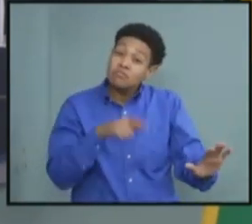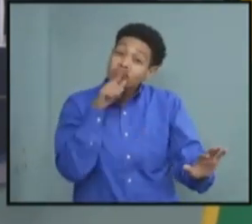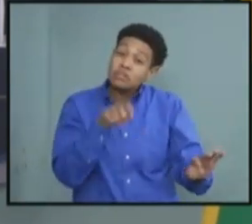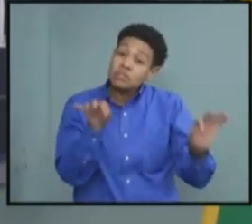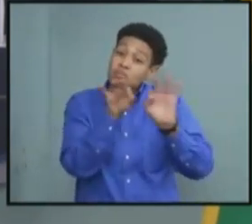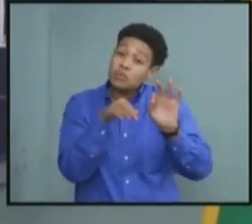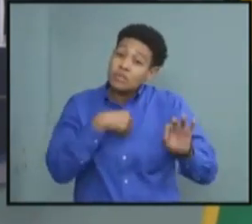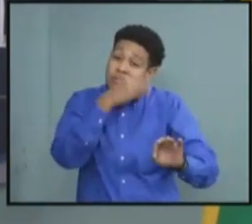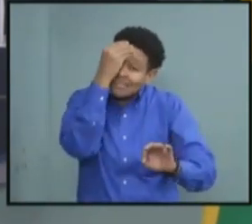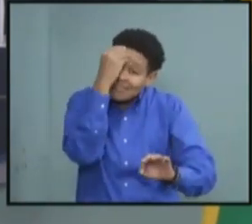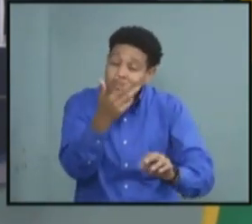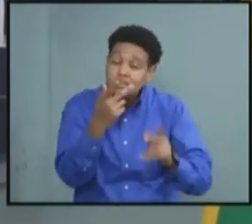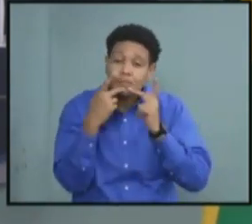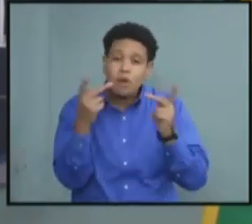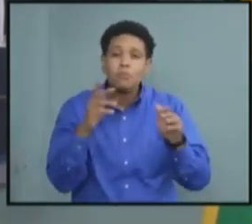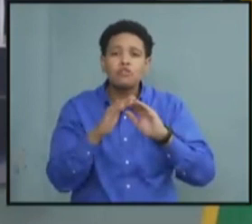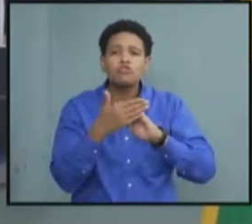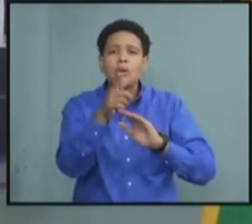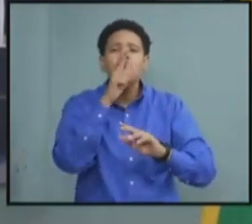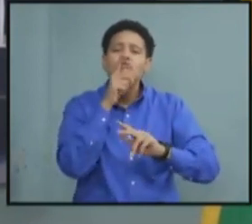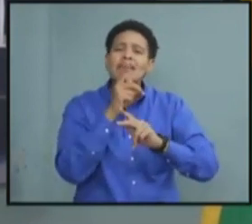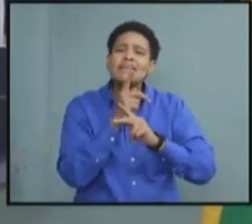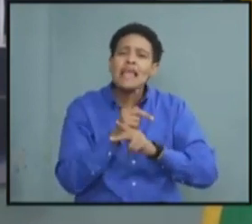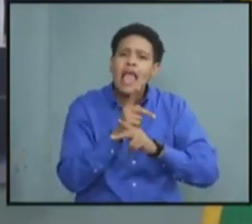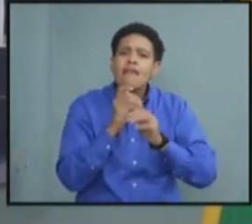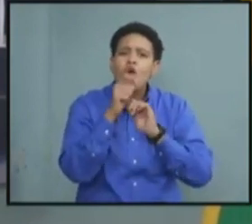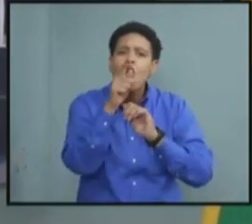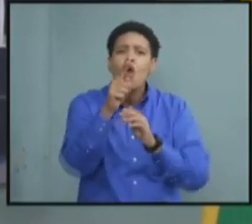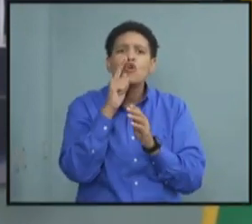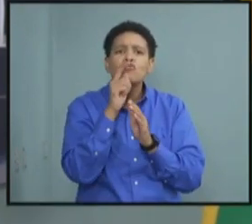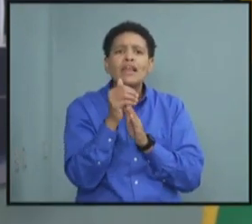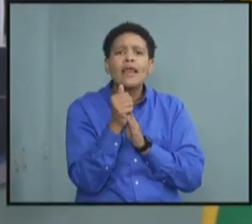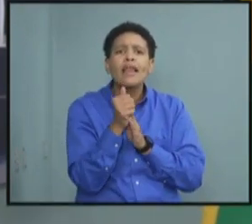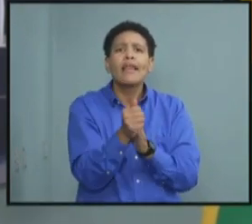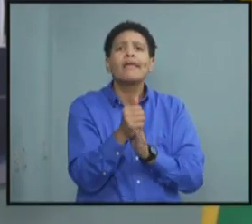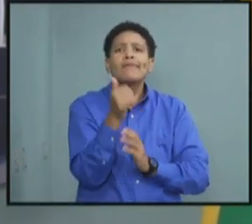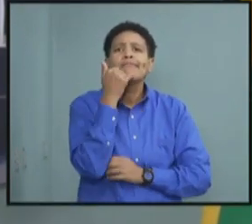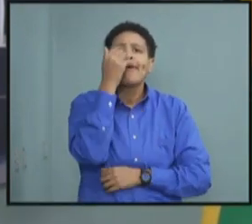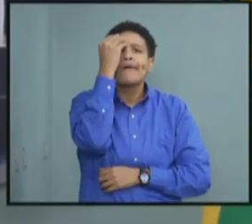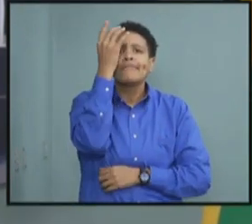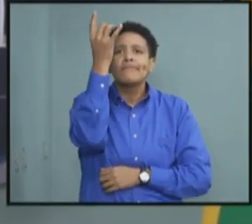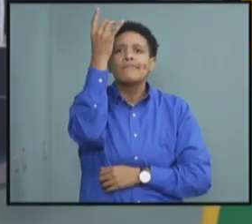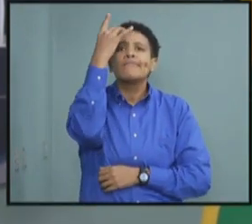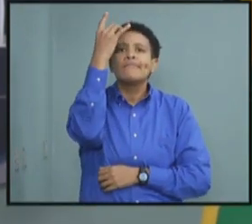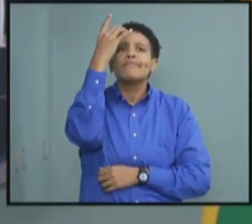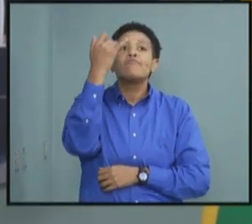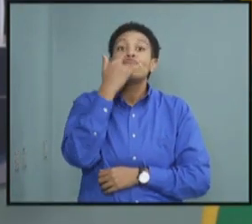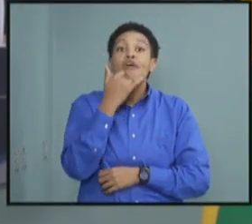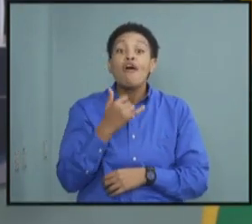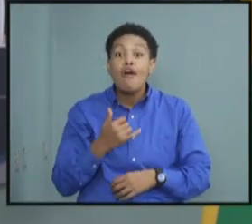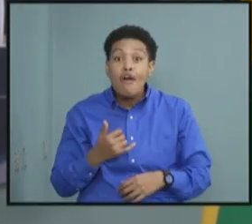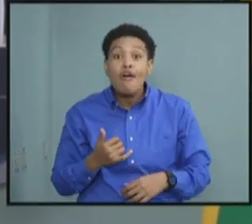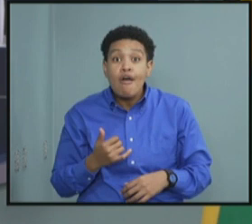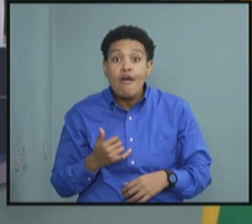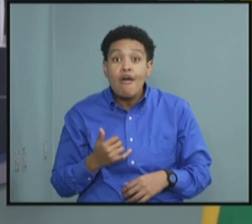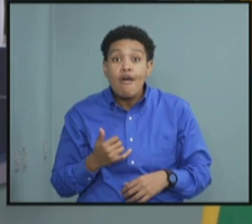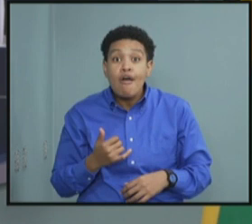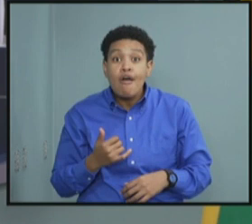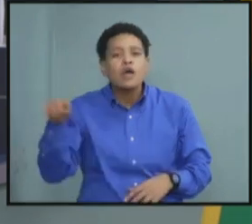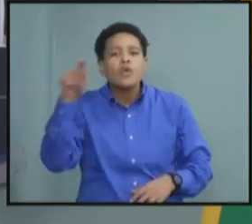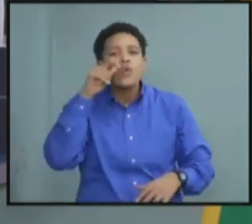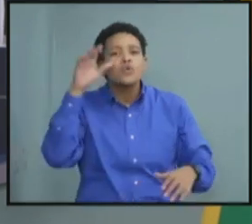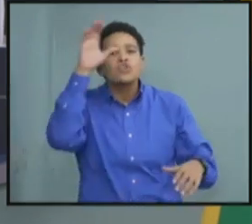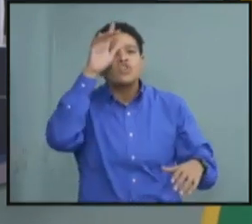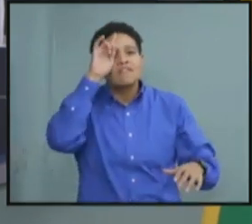of Jamaica. Be careful how you are led astray by those seeking